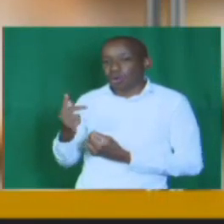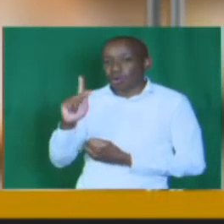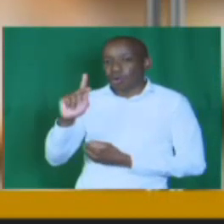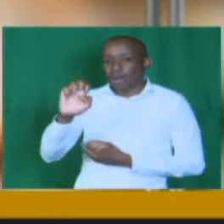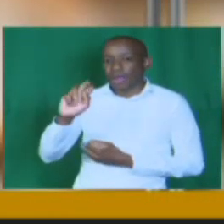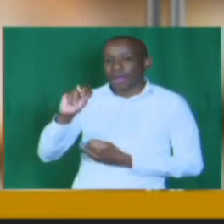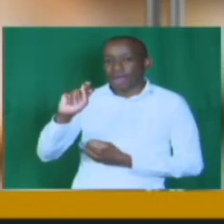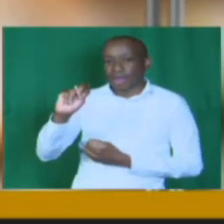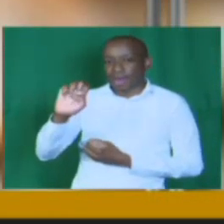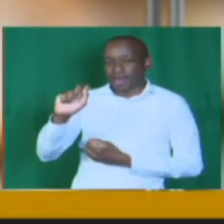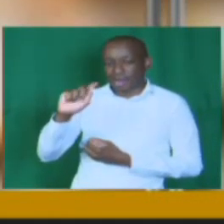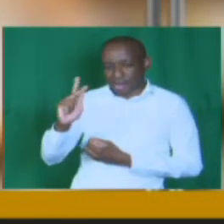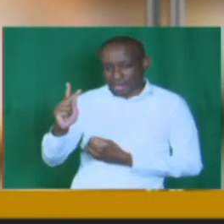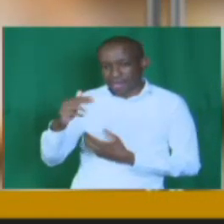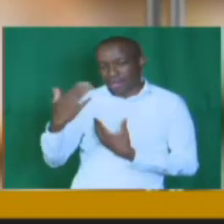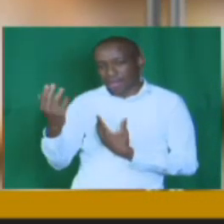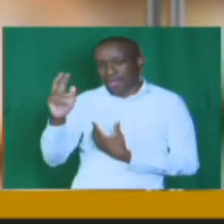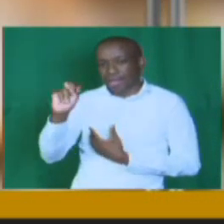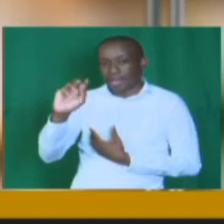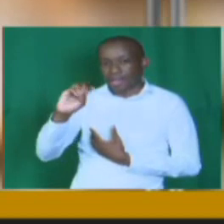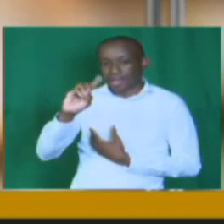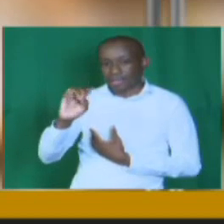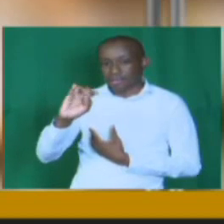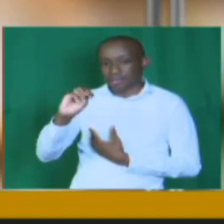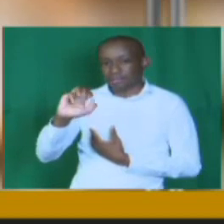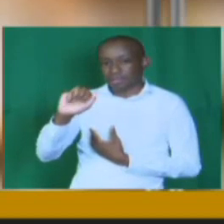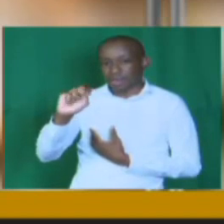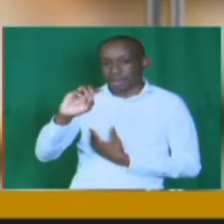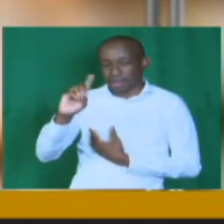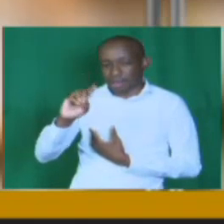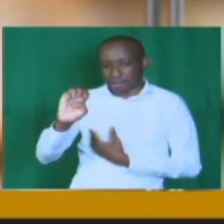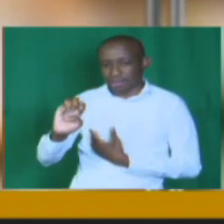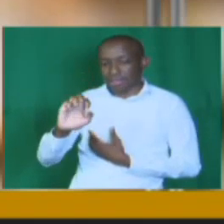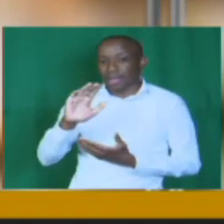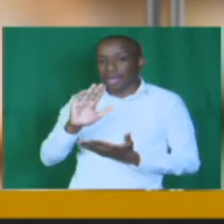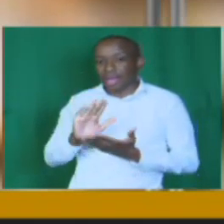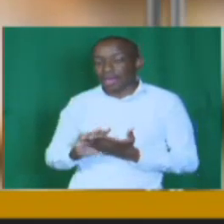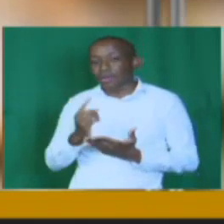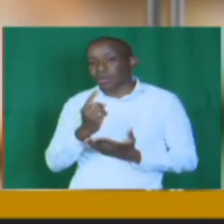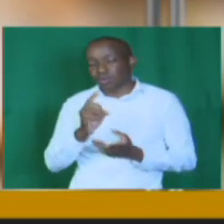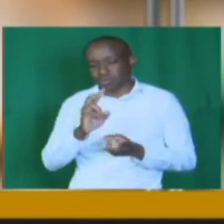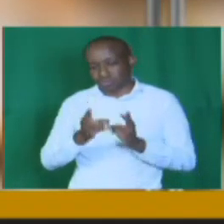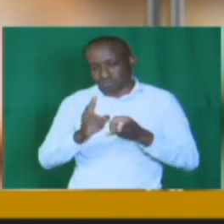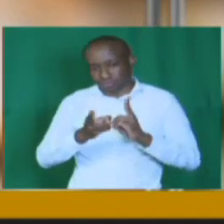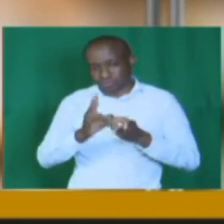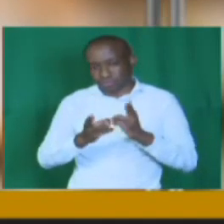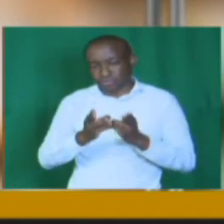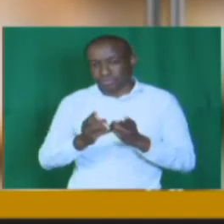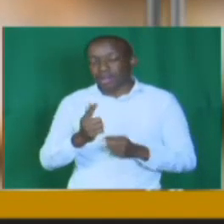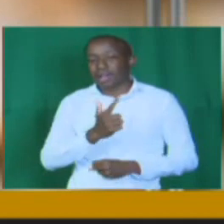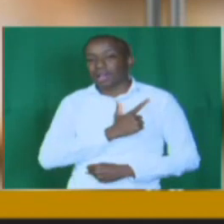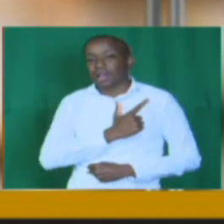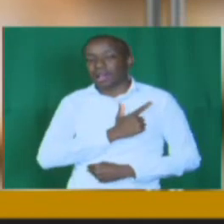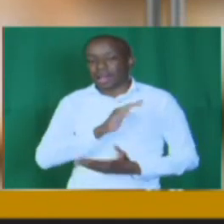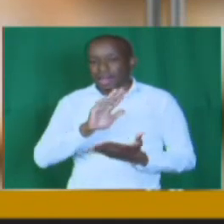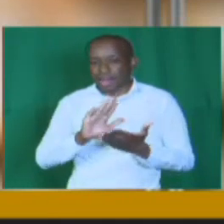Kenneth Nzimanze. Mr. Kenneth Nzimanze and our sign language interpreters Linda